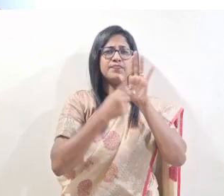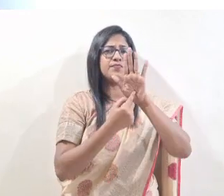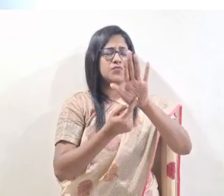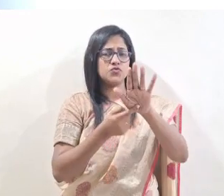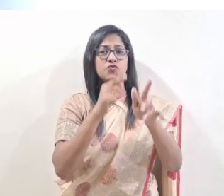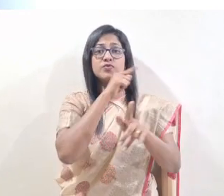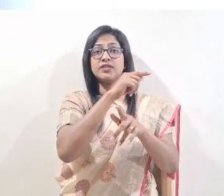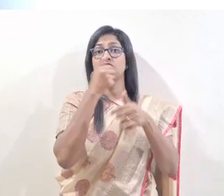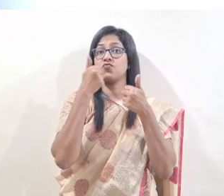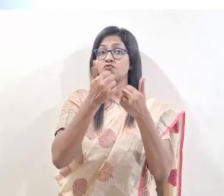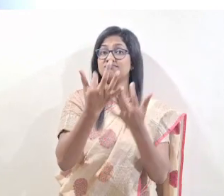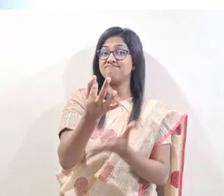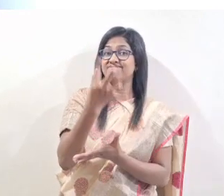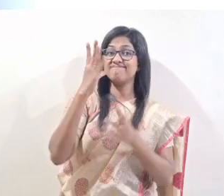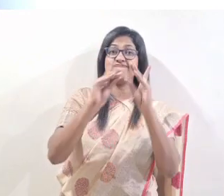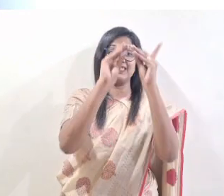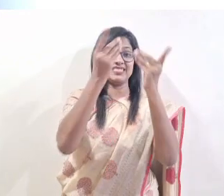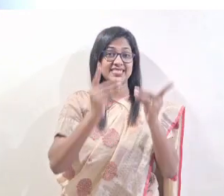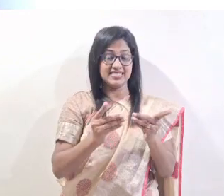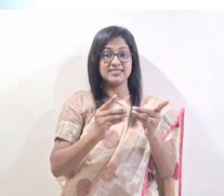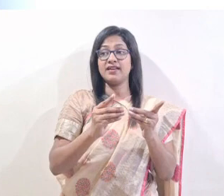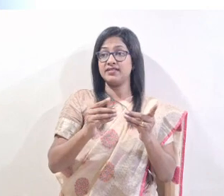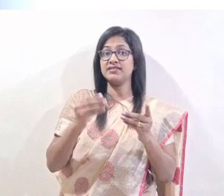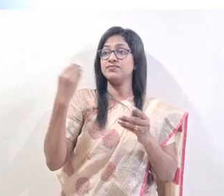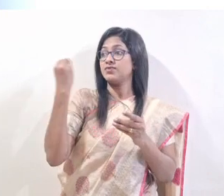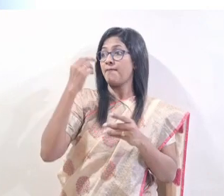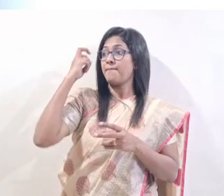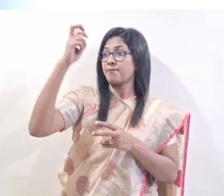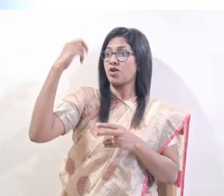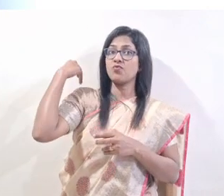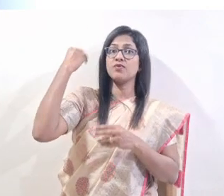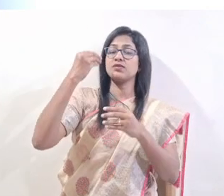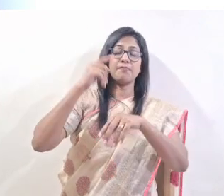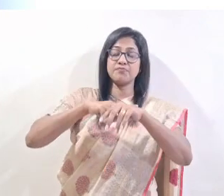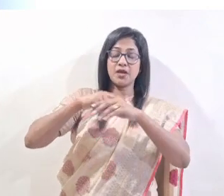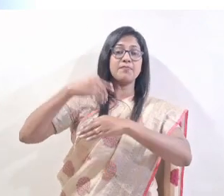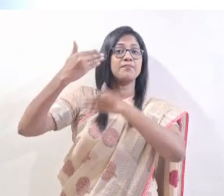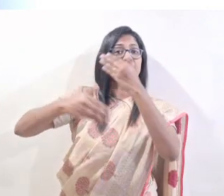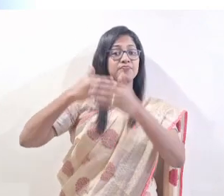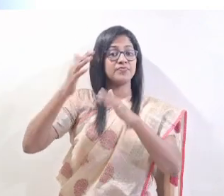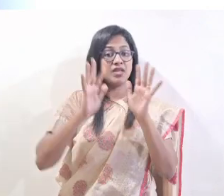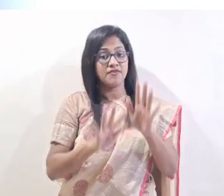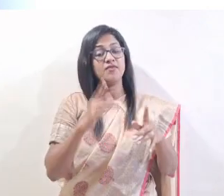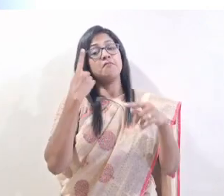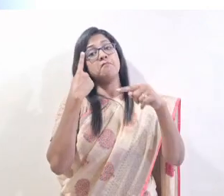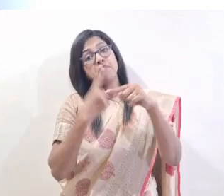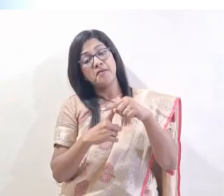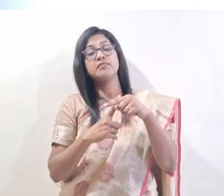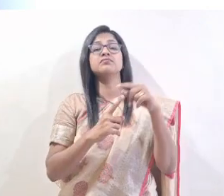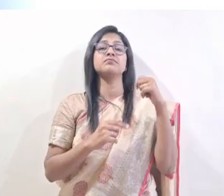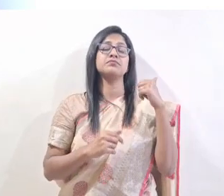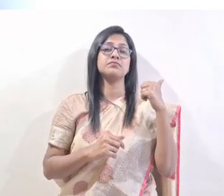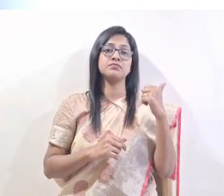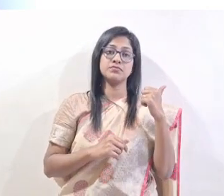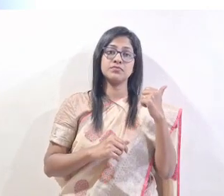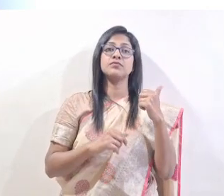where some of the good resilient designs have come up over a matter of time and perhaps could be